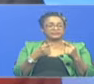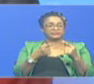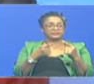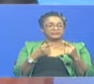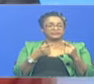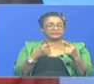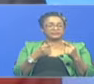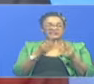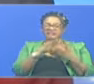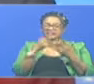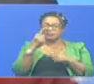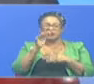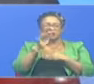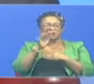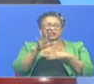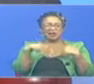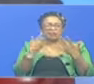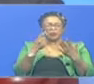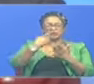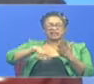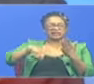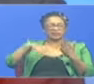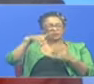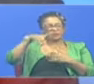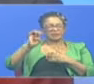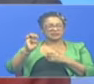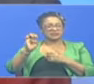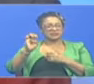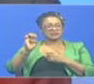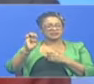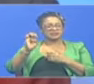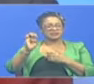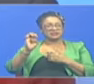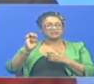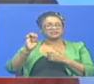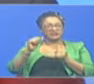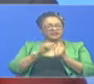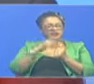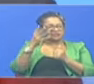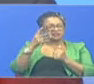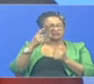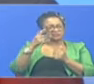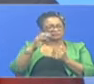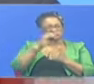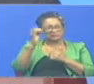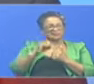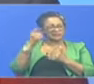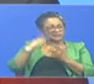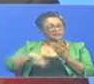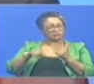Somebody asked about taxation on PPEs, 14% taxation.